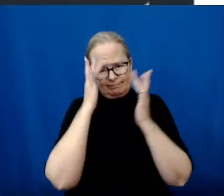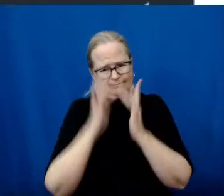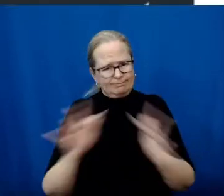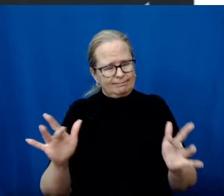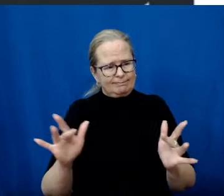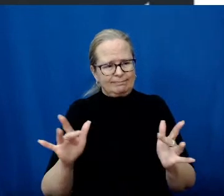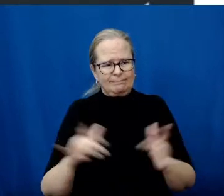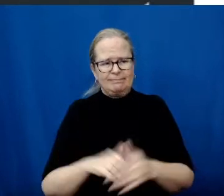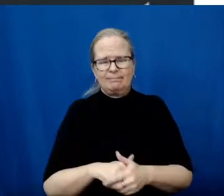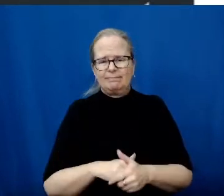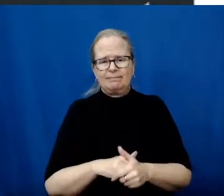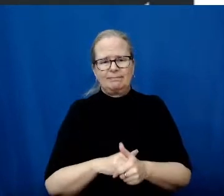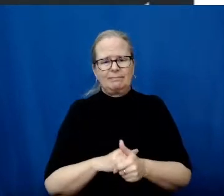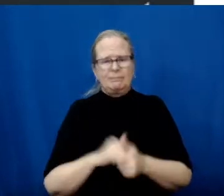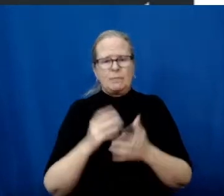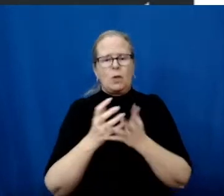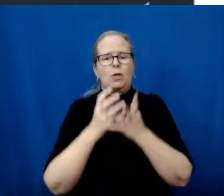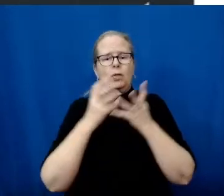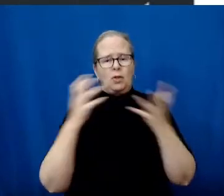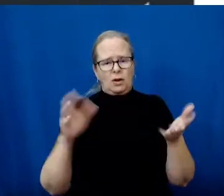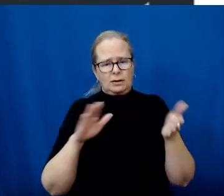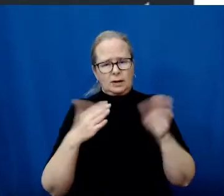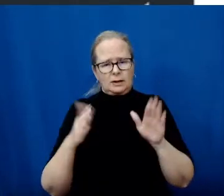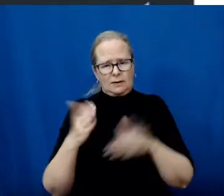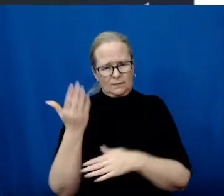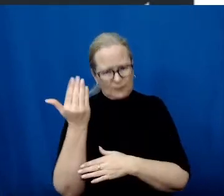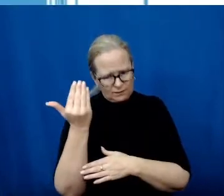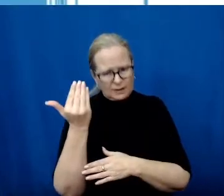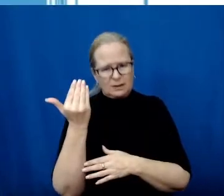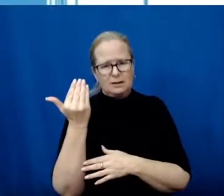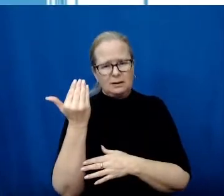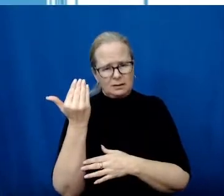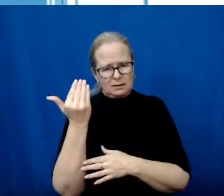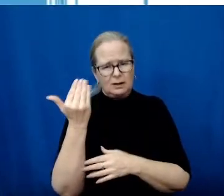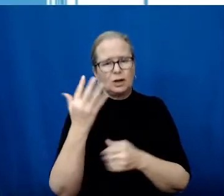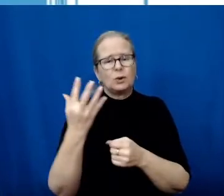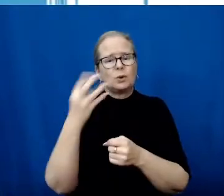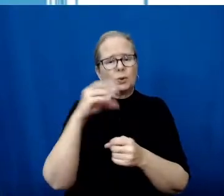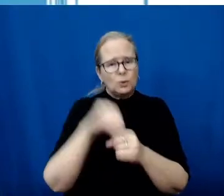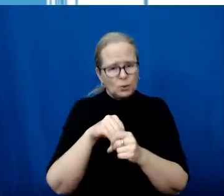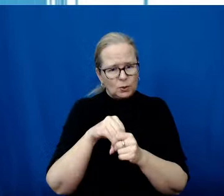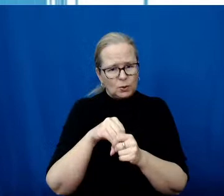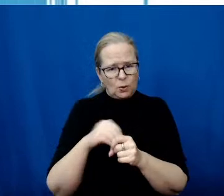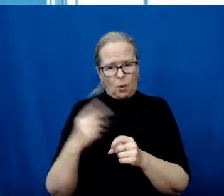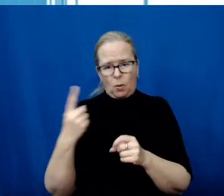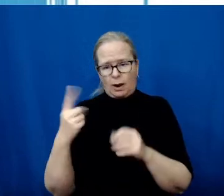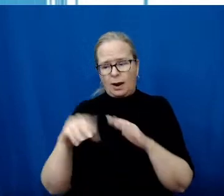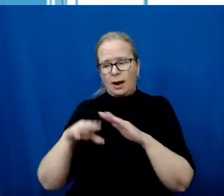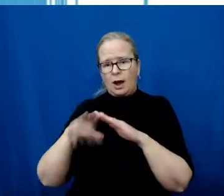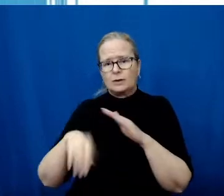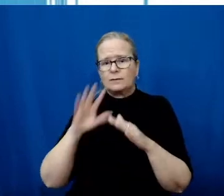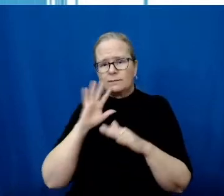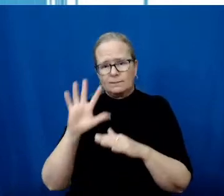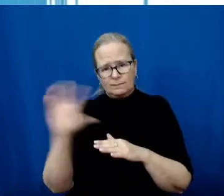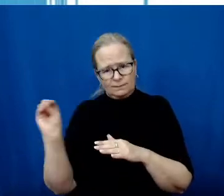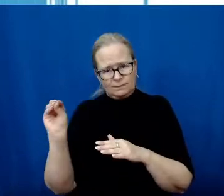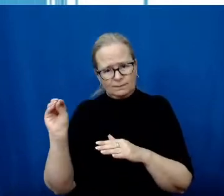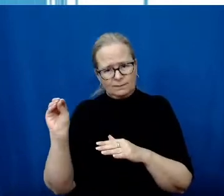deaths, including one below the age of 50. Next slide, please. And this just shows